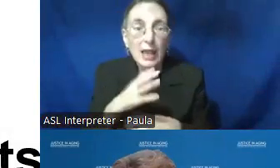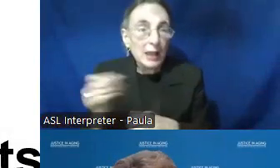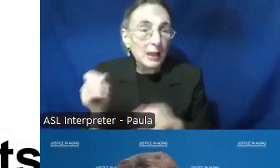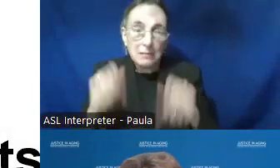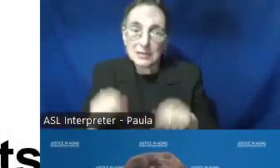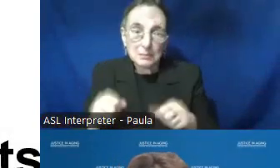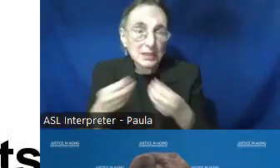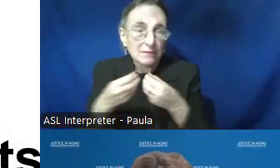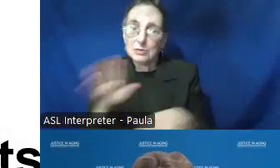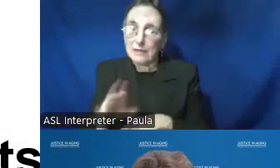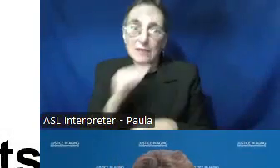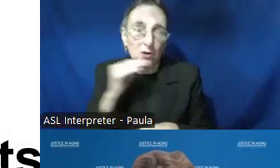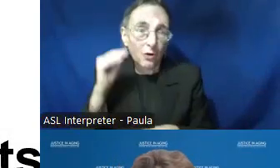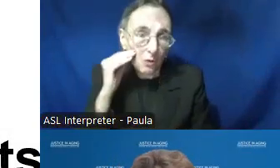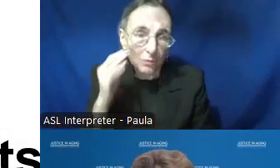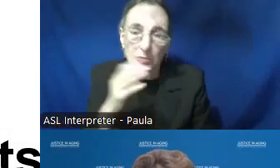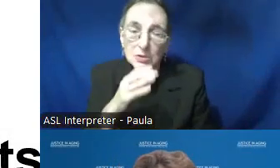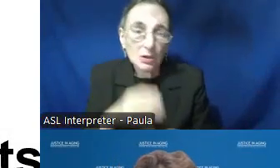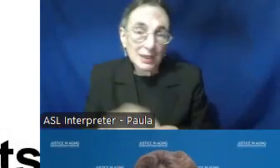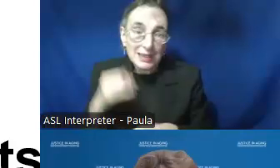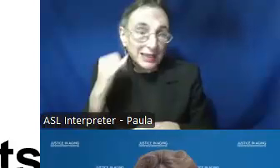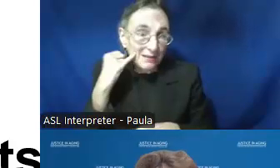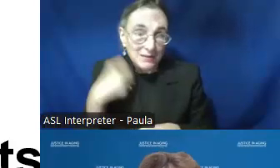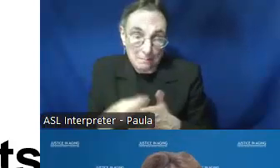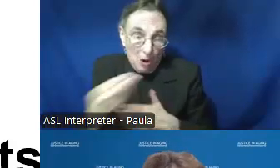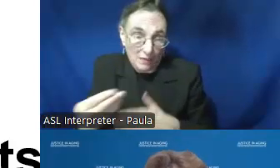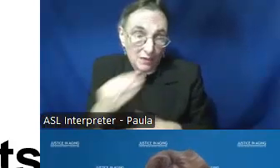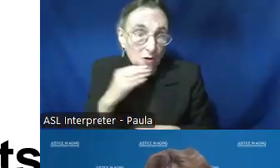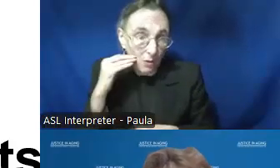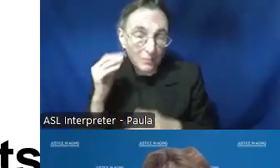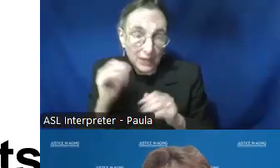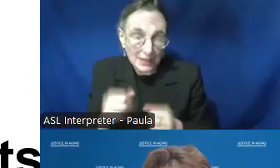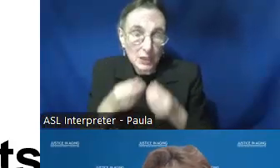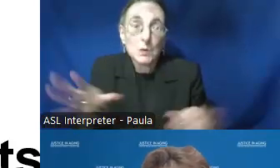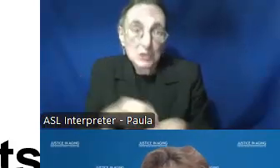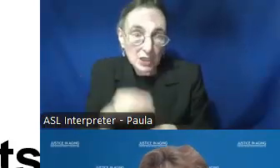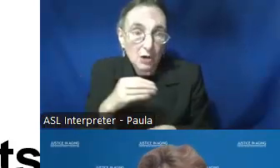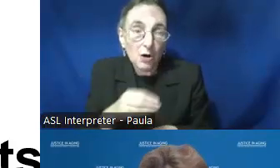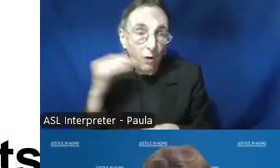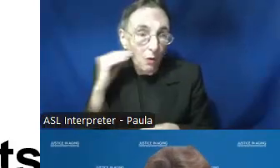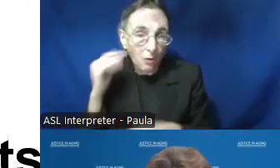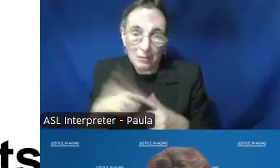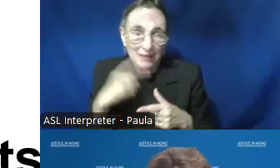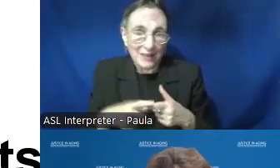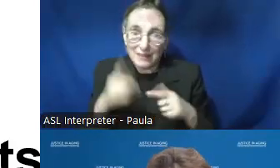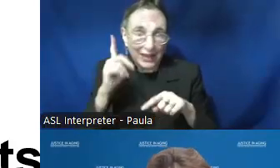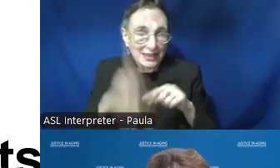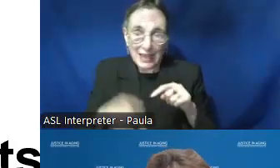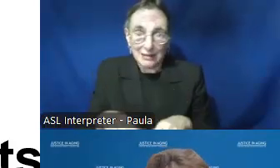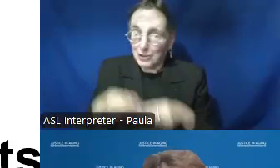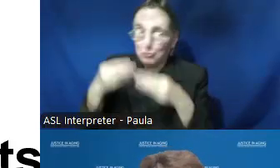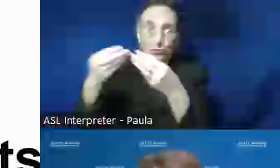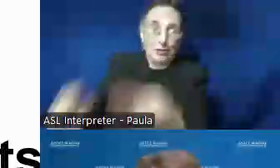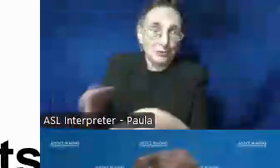losing their homes or losing the equity in their homes and the possibility for the intergenerational transfer of wealth.